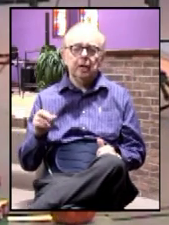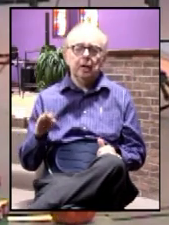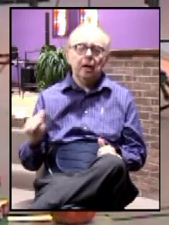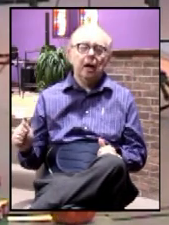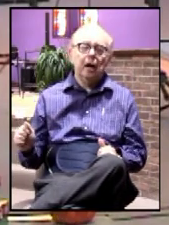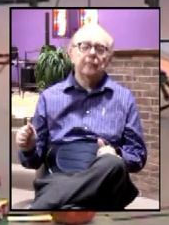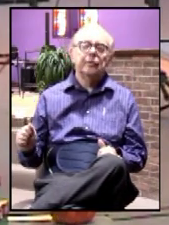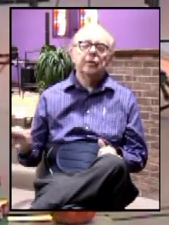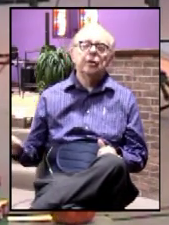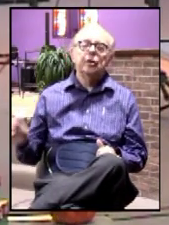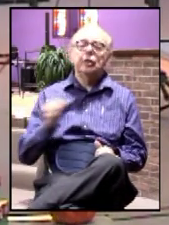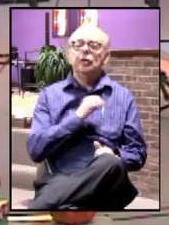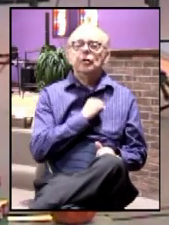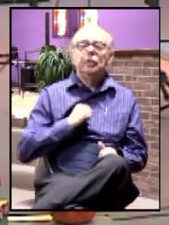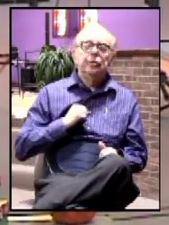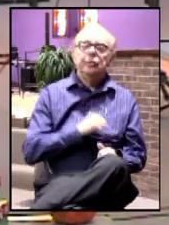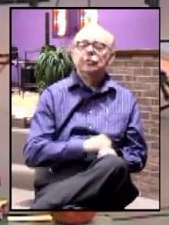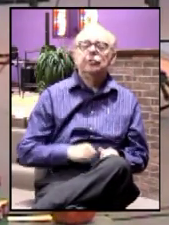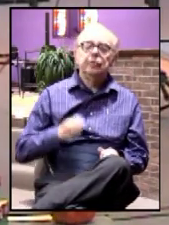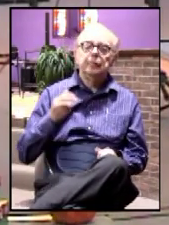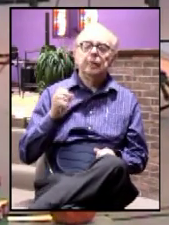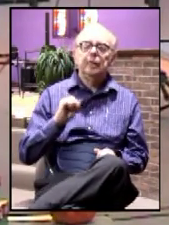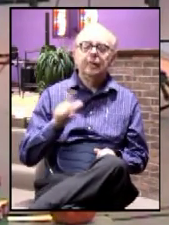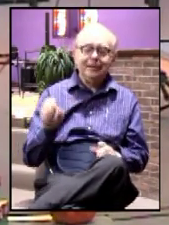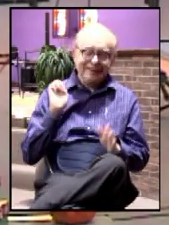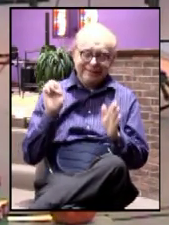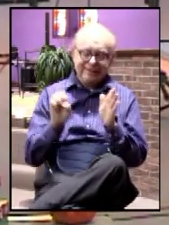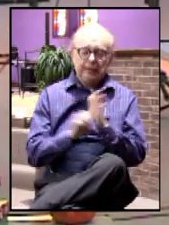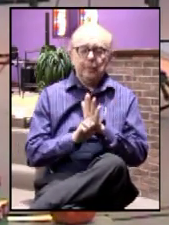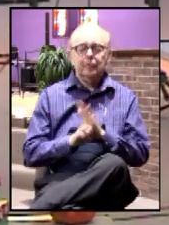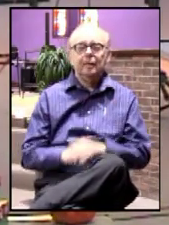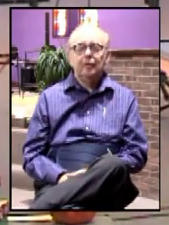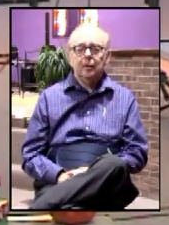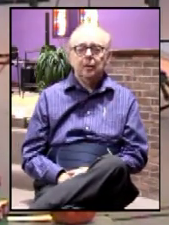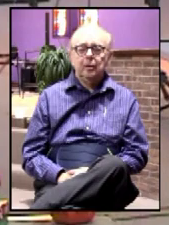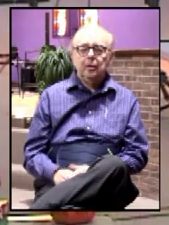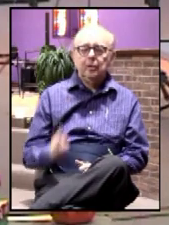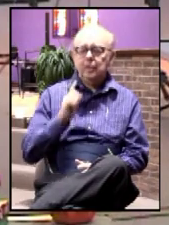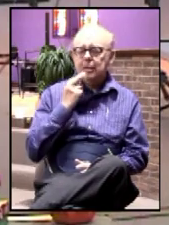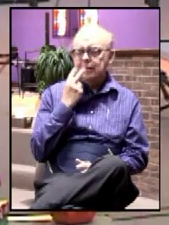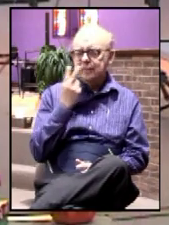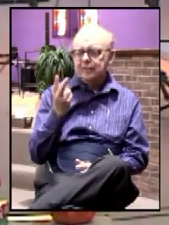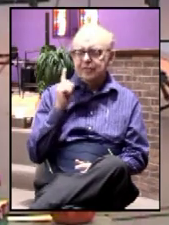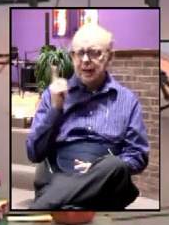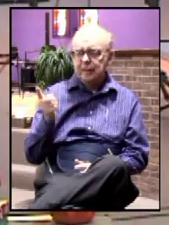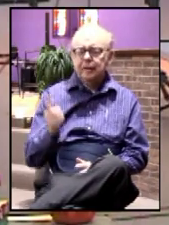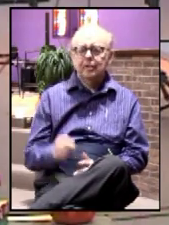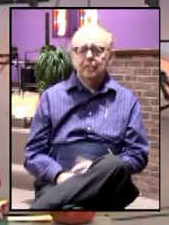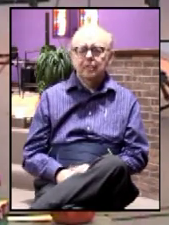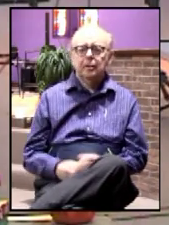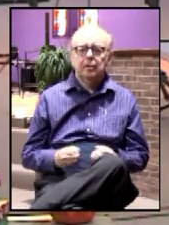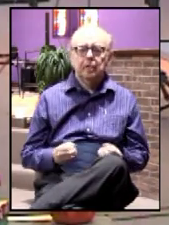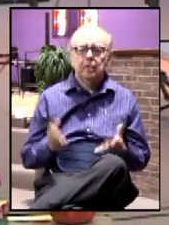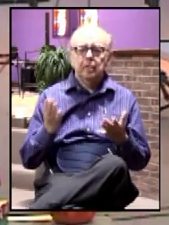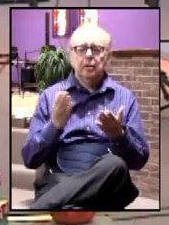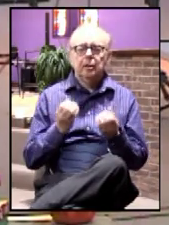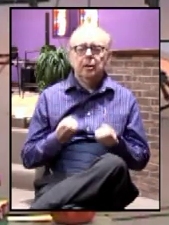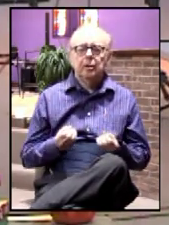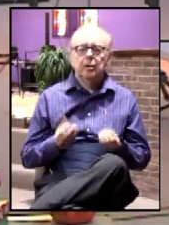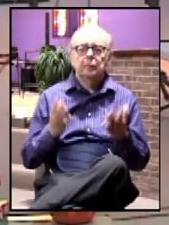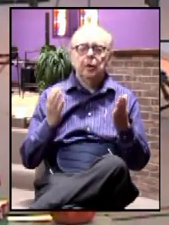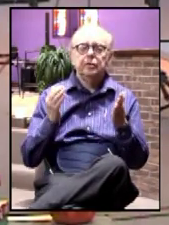of superheroes. For instance, if you go out and look, there are a lot of